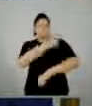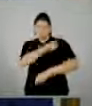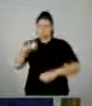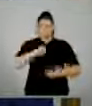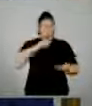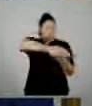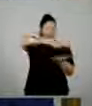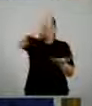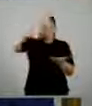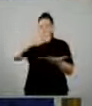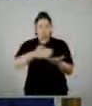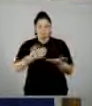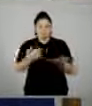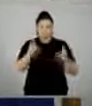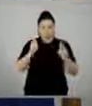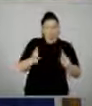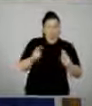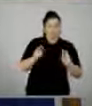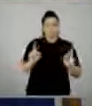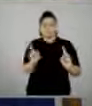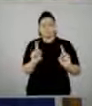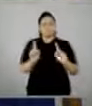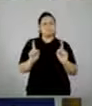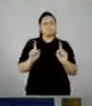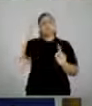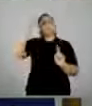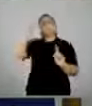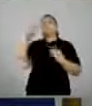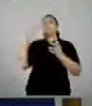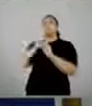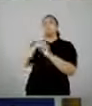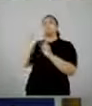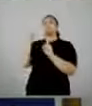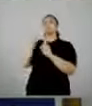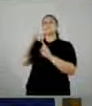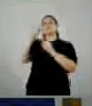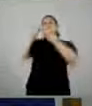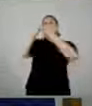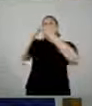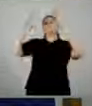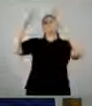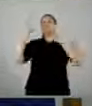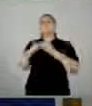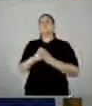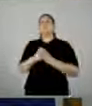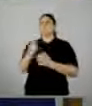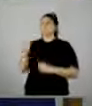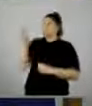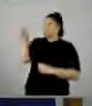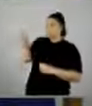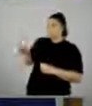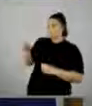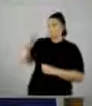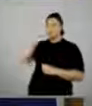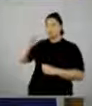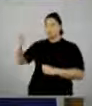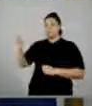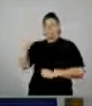raw number. And are there any circumstances in which you can envisage a particular person getting both